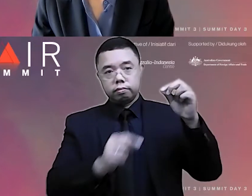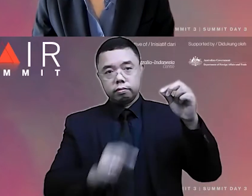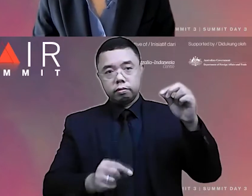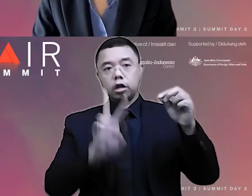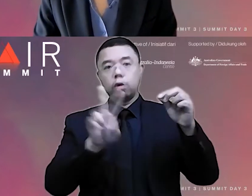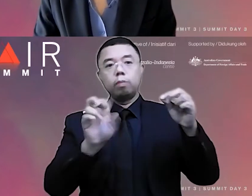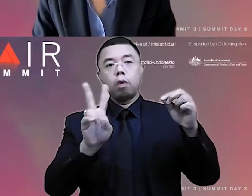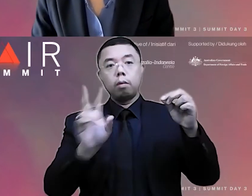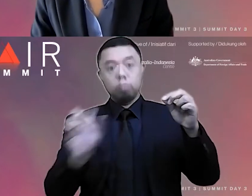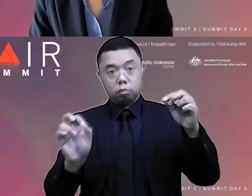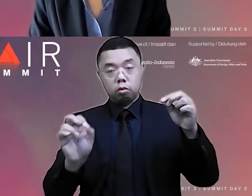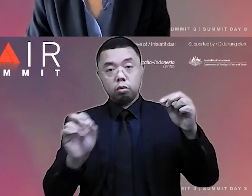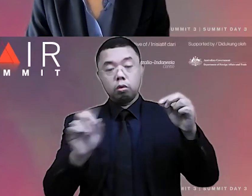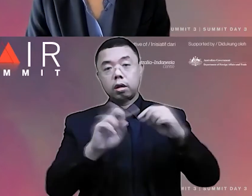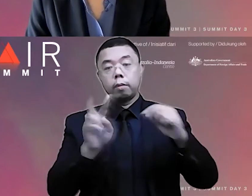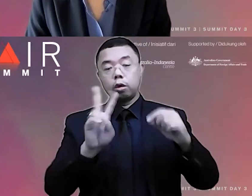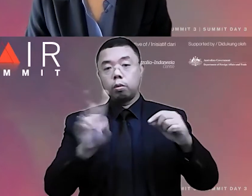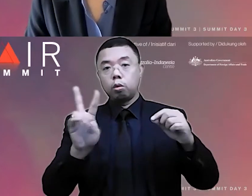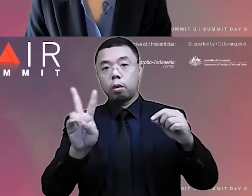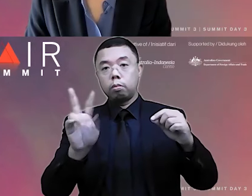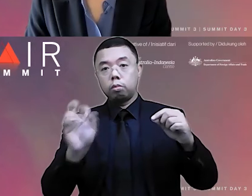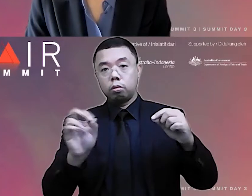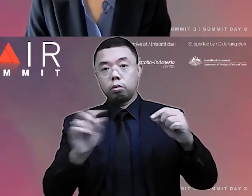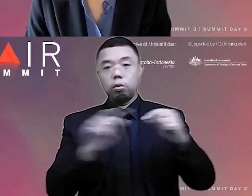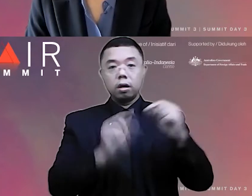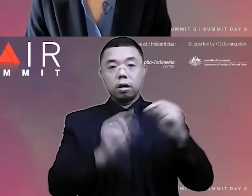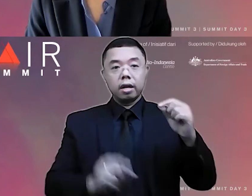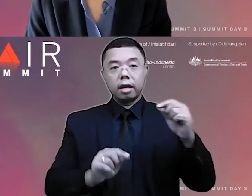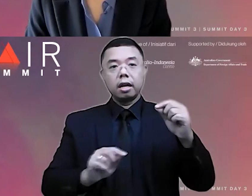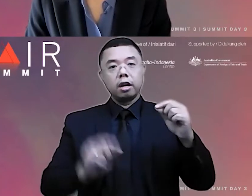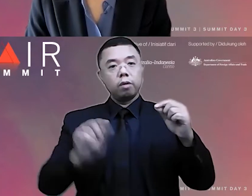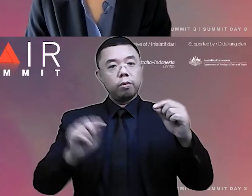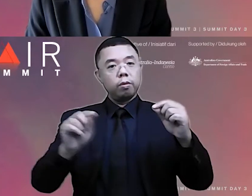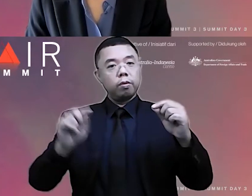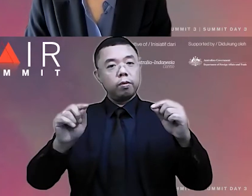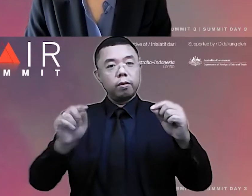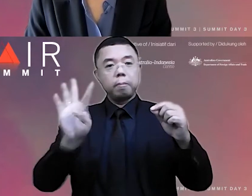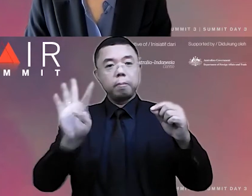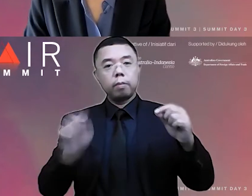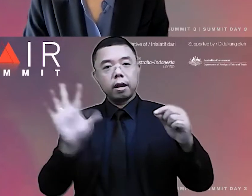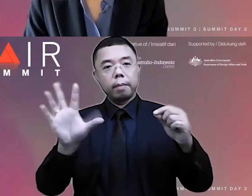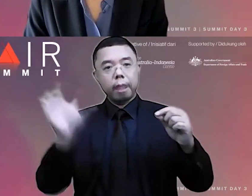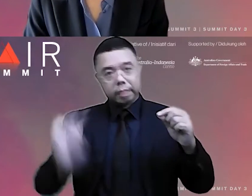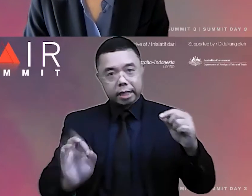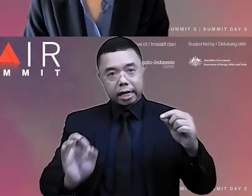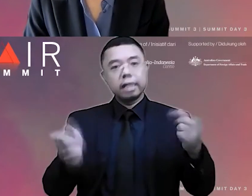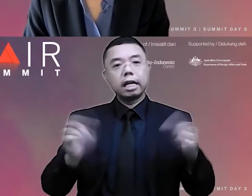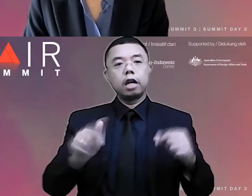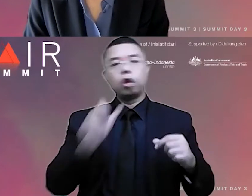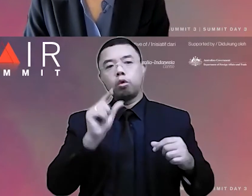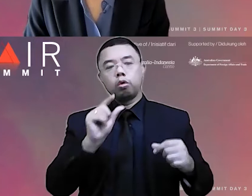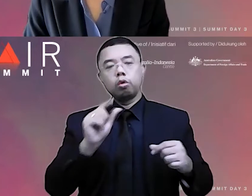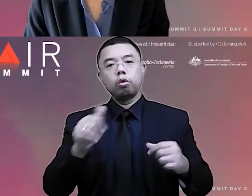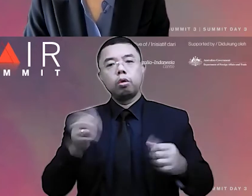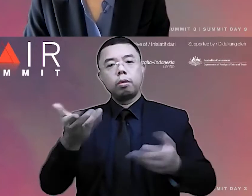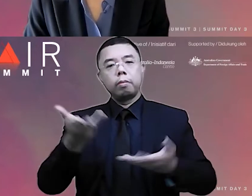4% in 2021. In the tourism indicators, the tourism income fall from 16.9 billion